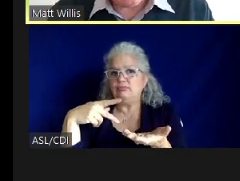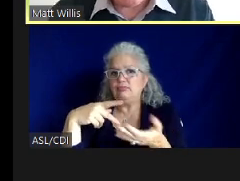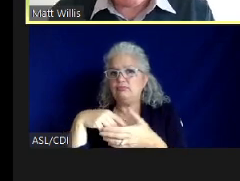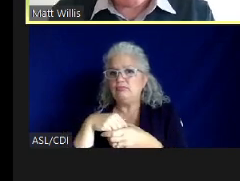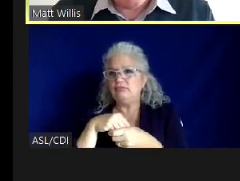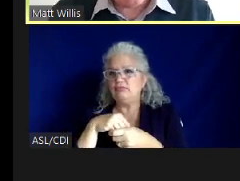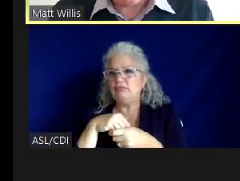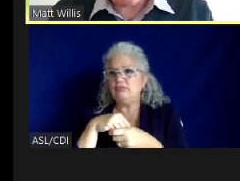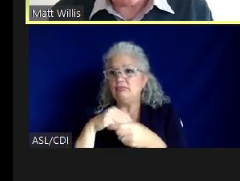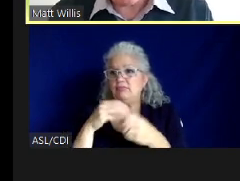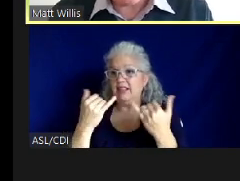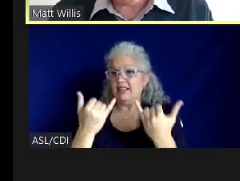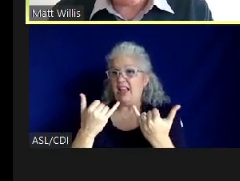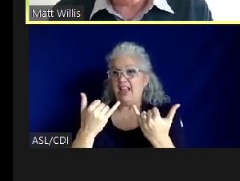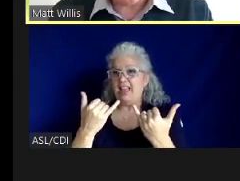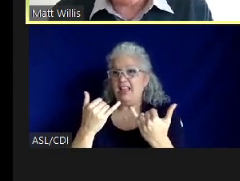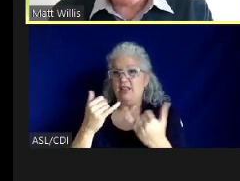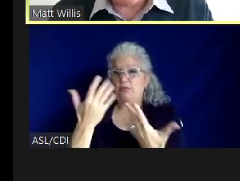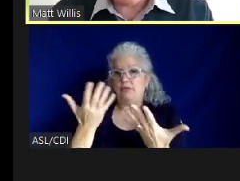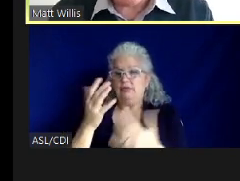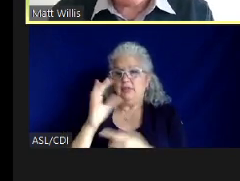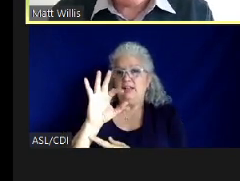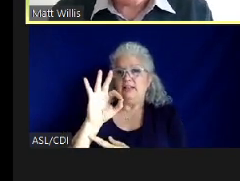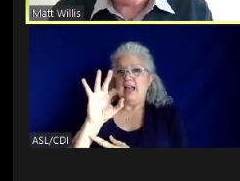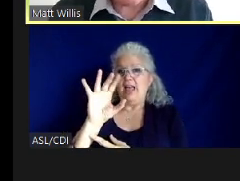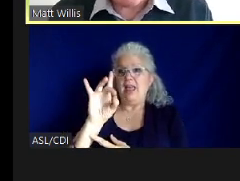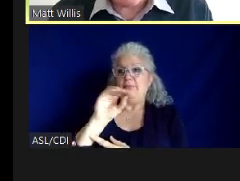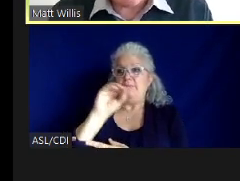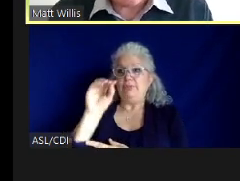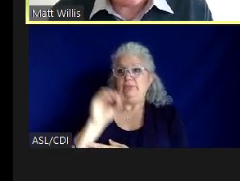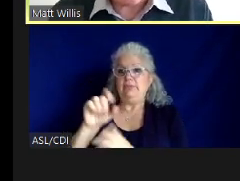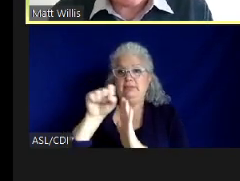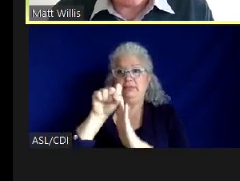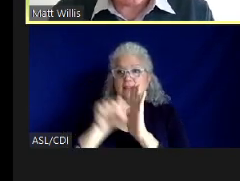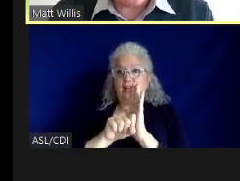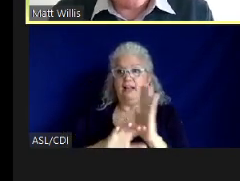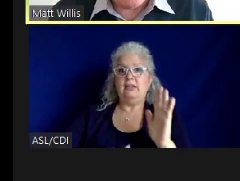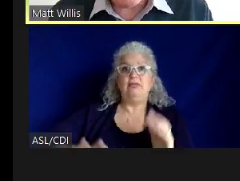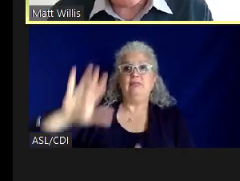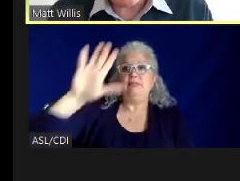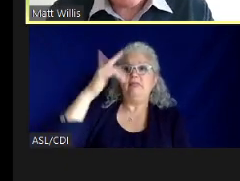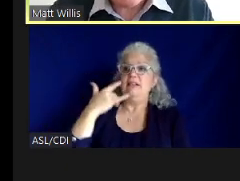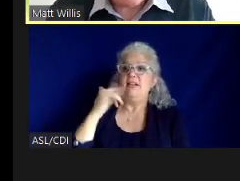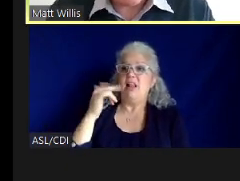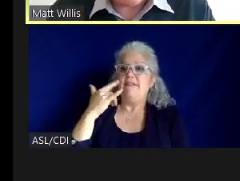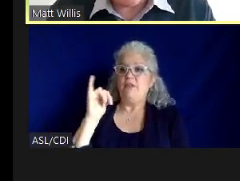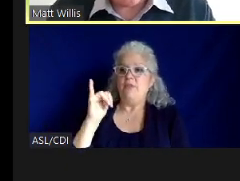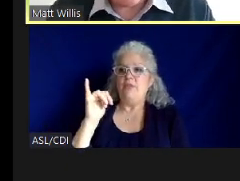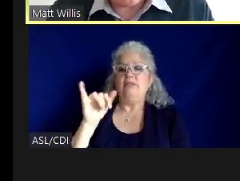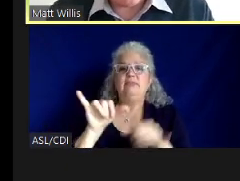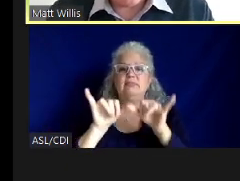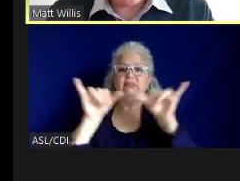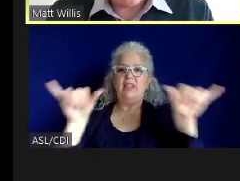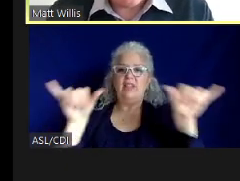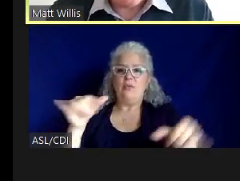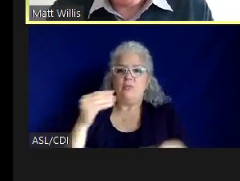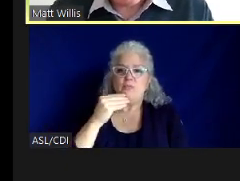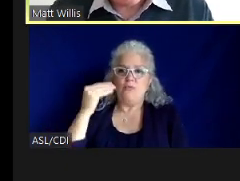98% of the population of the state of California is currently in the stay-at-home order, including the Bay